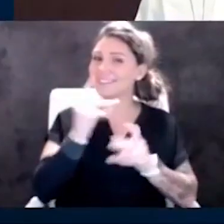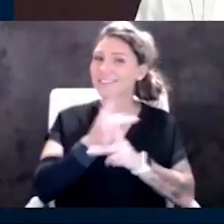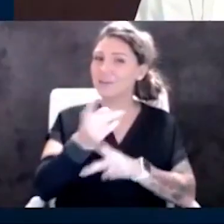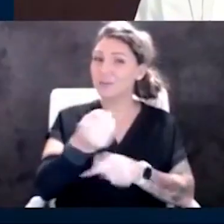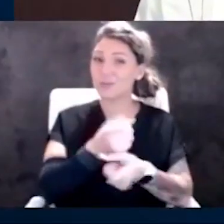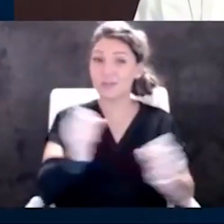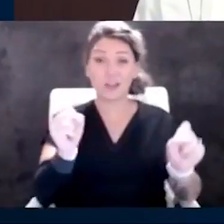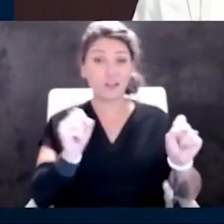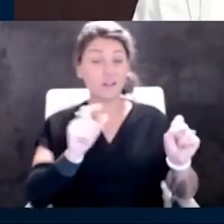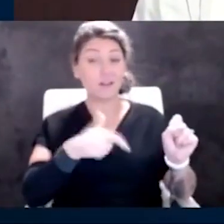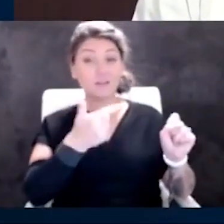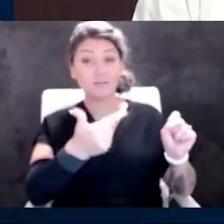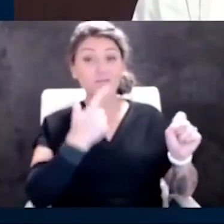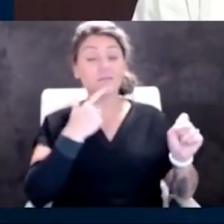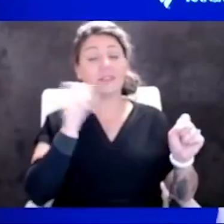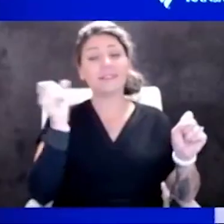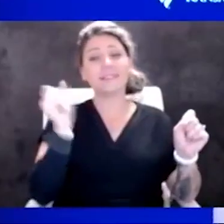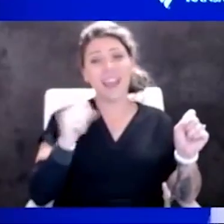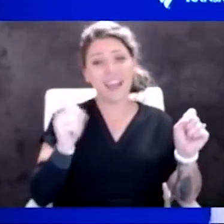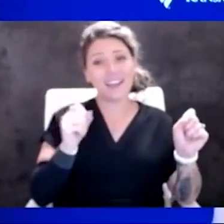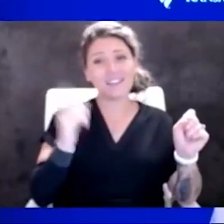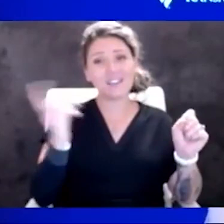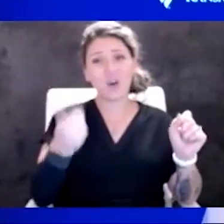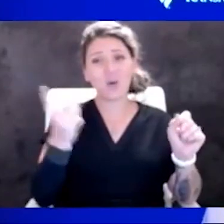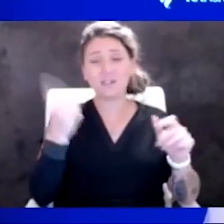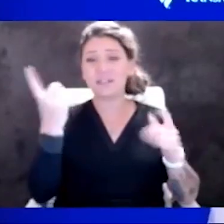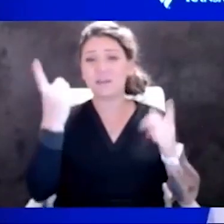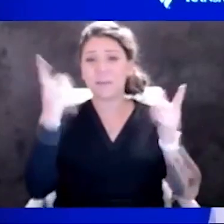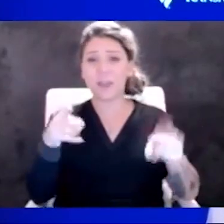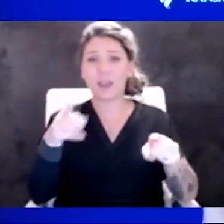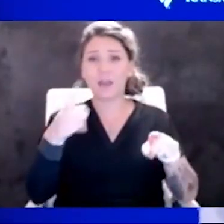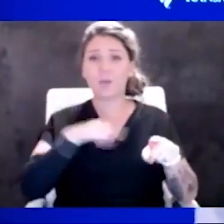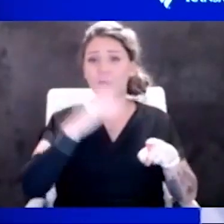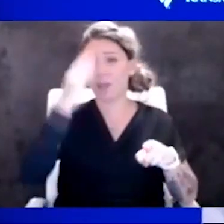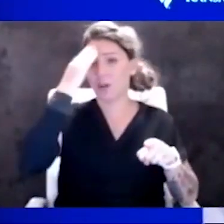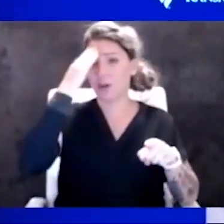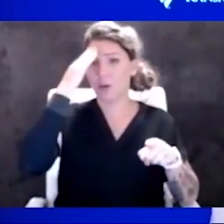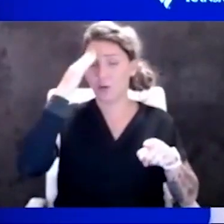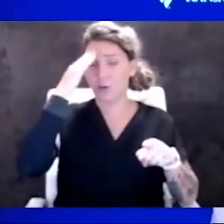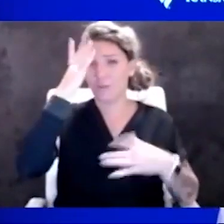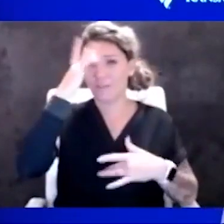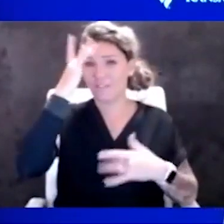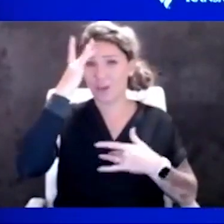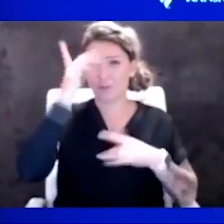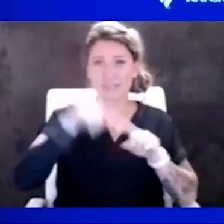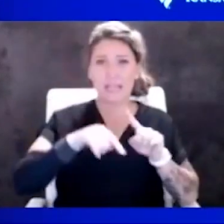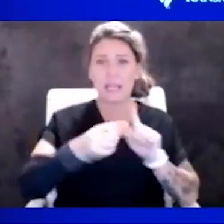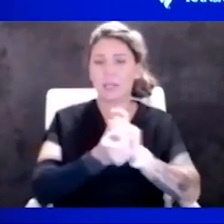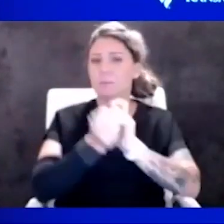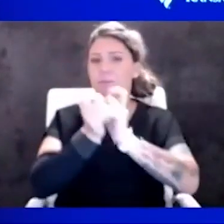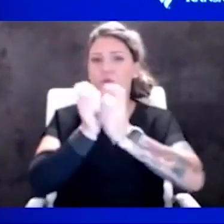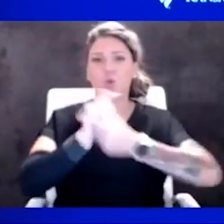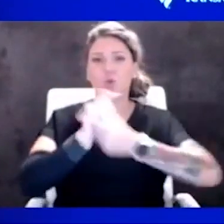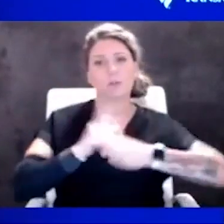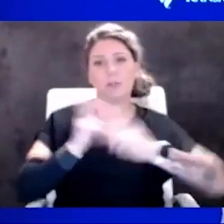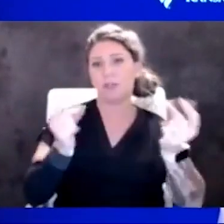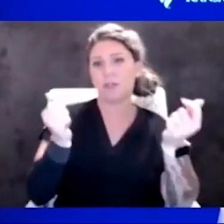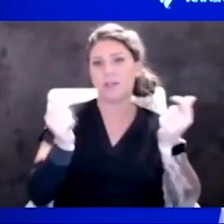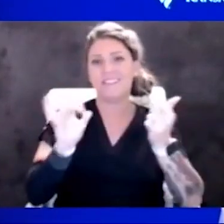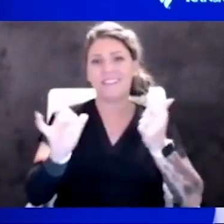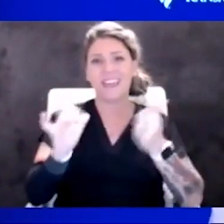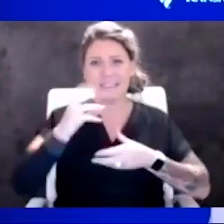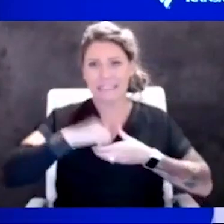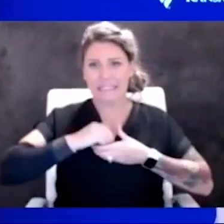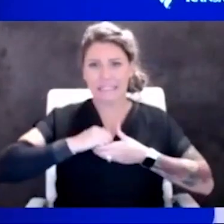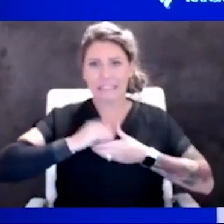certainly there could always be something that happens. We know the virus just can't mutate or change. That's just inherent in its replication process.